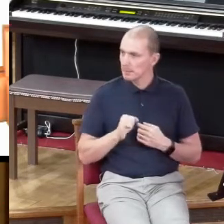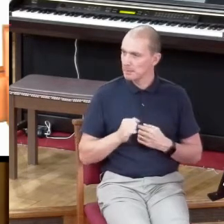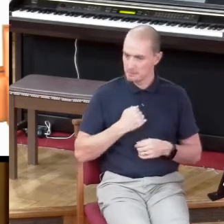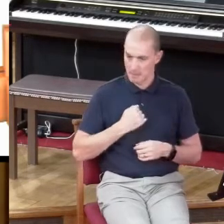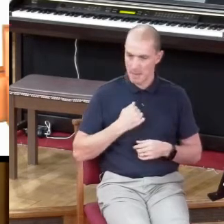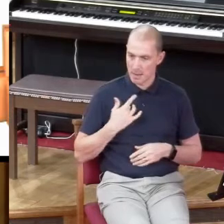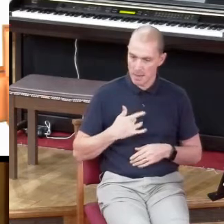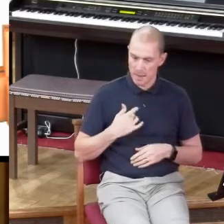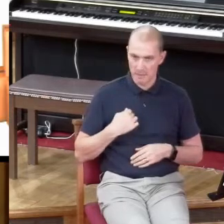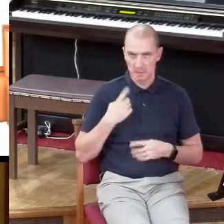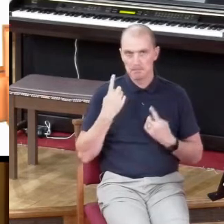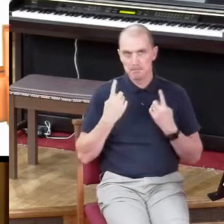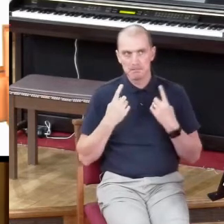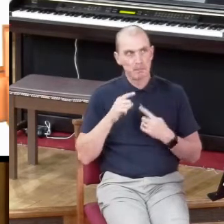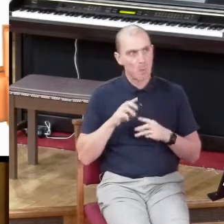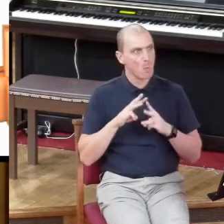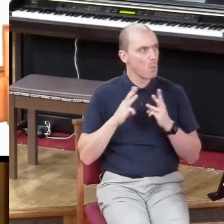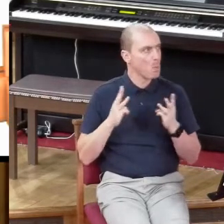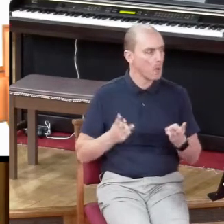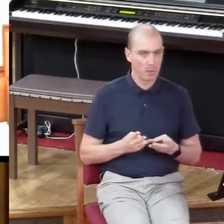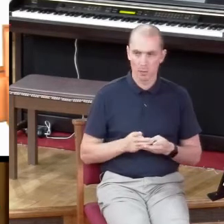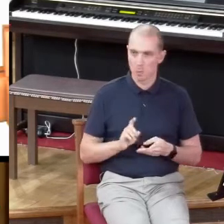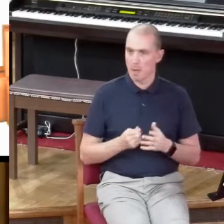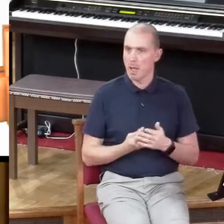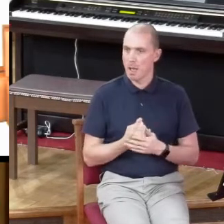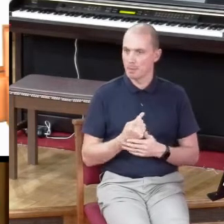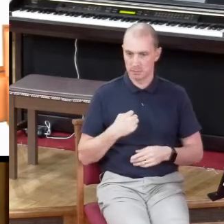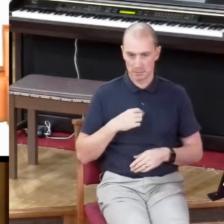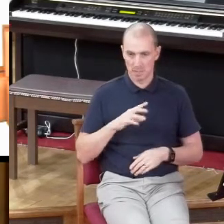earth's going on in the world? What on earth's going on in